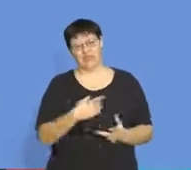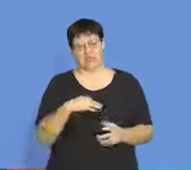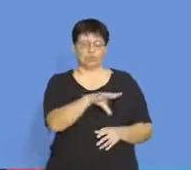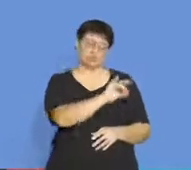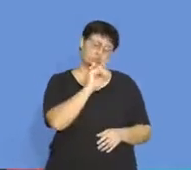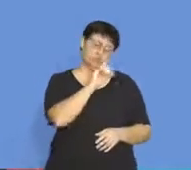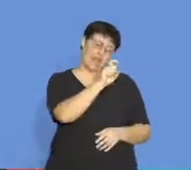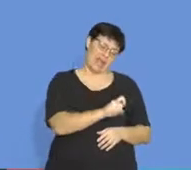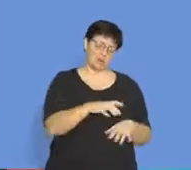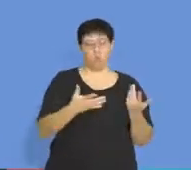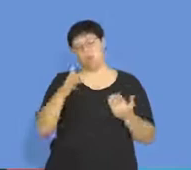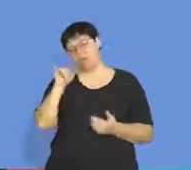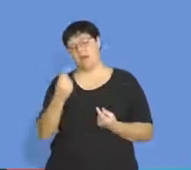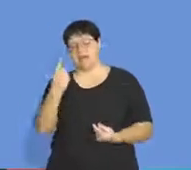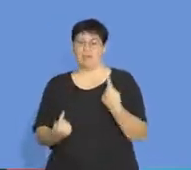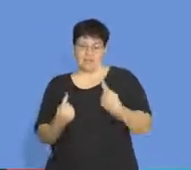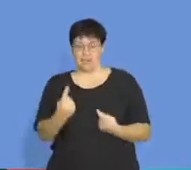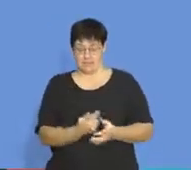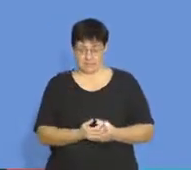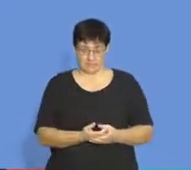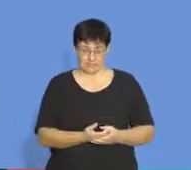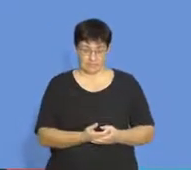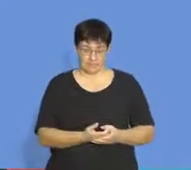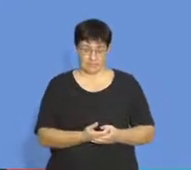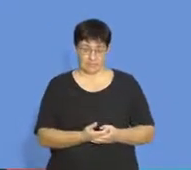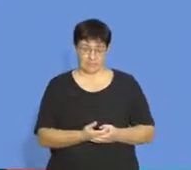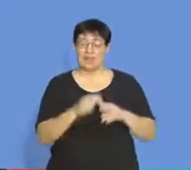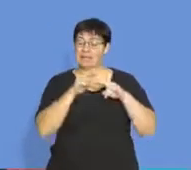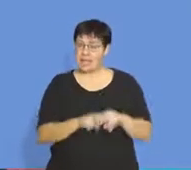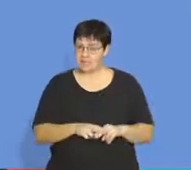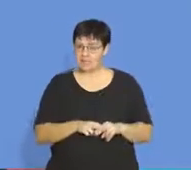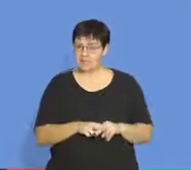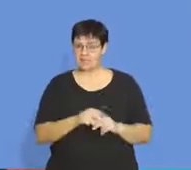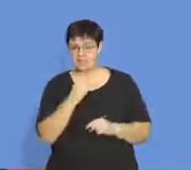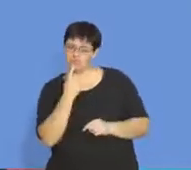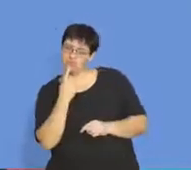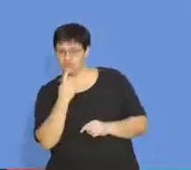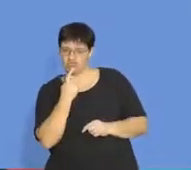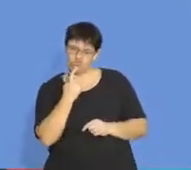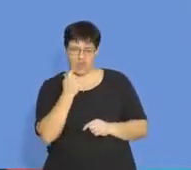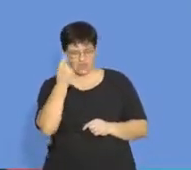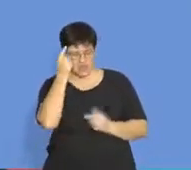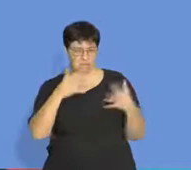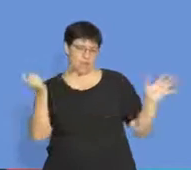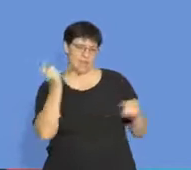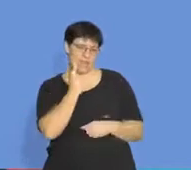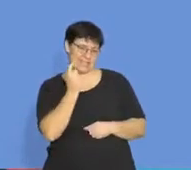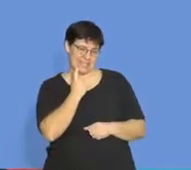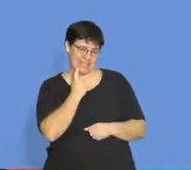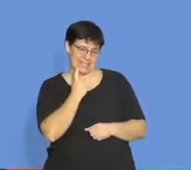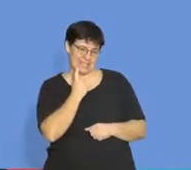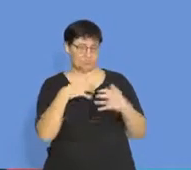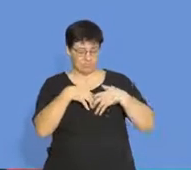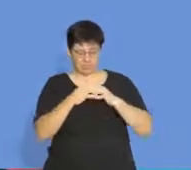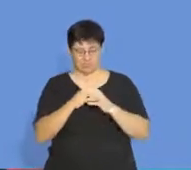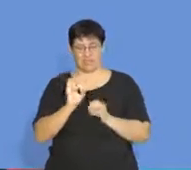start with either y or x. You can start with either one of the two, depending on what is easy for you to make